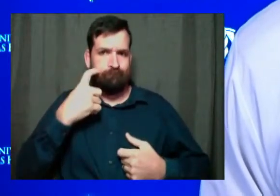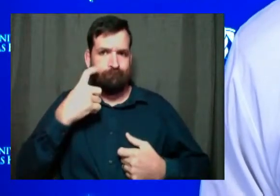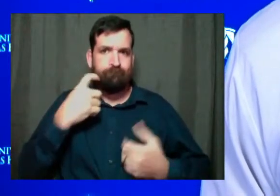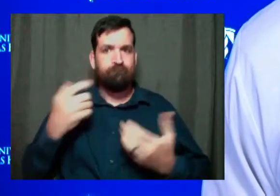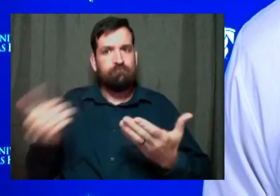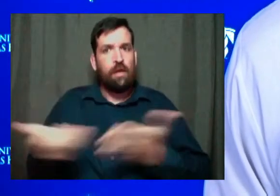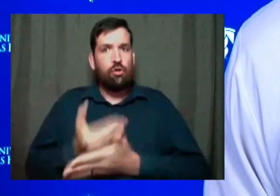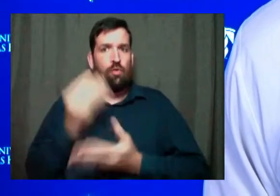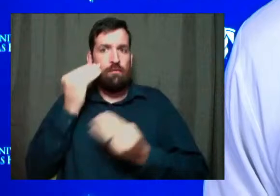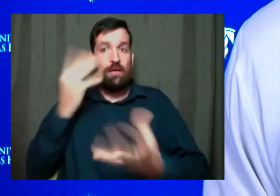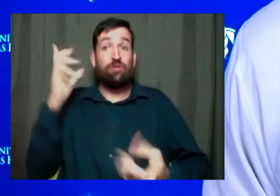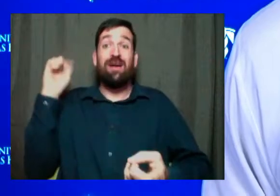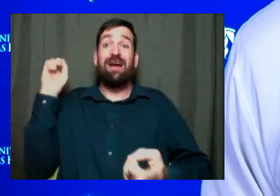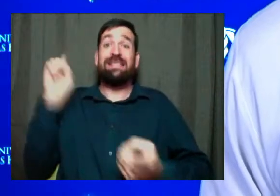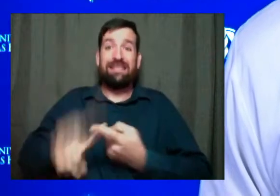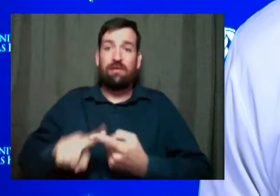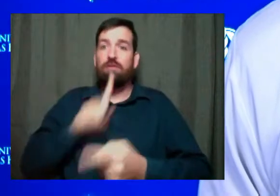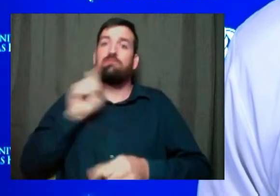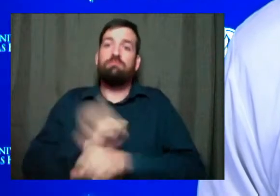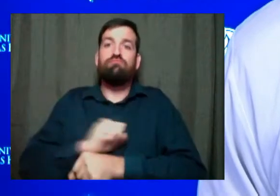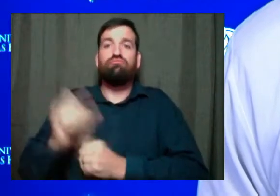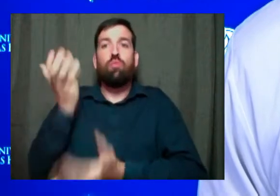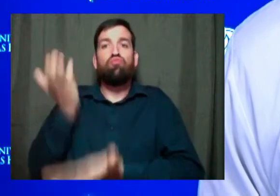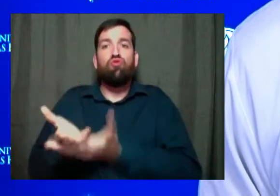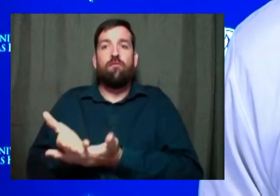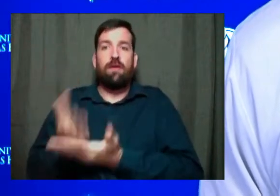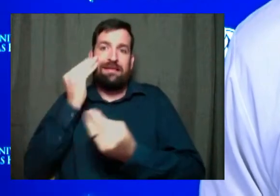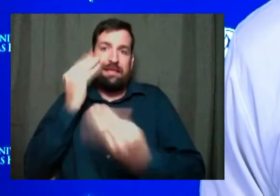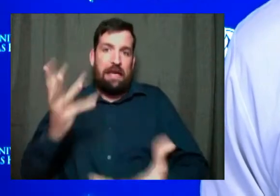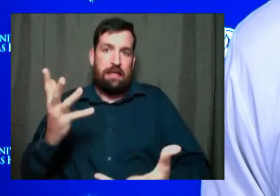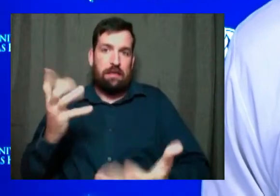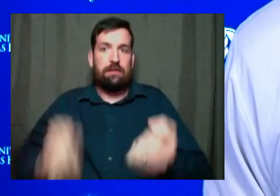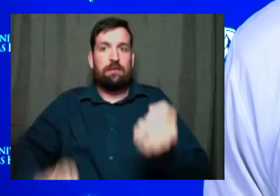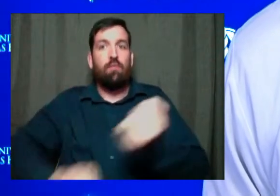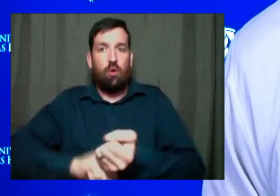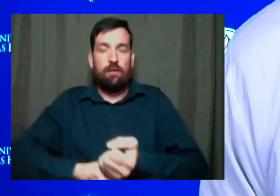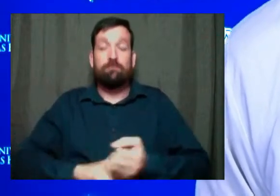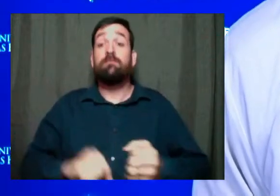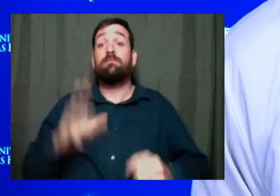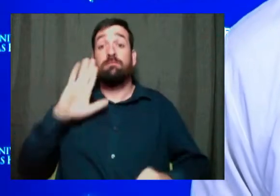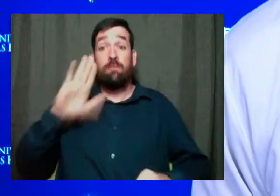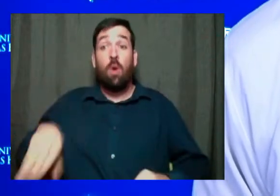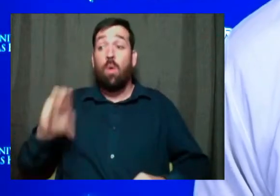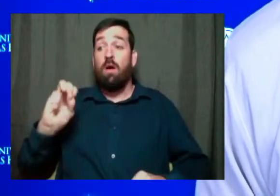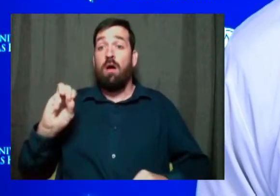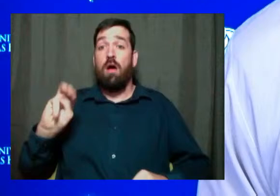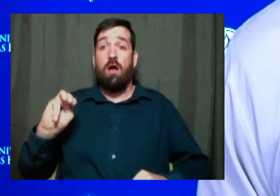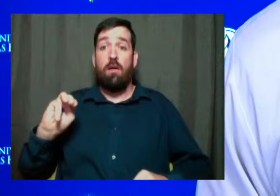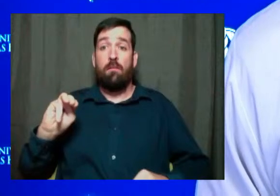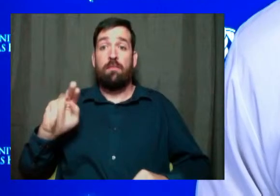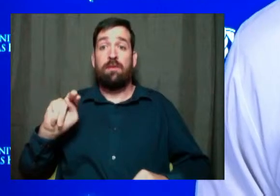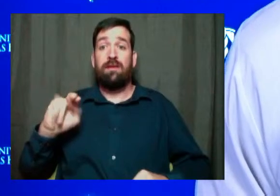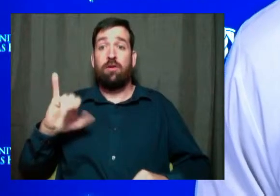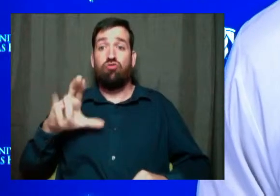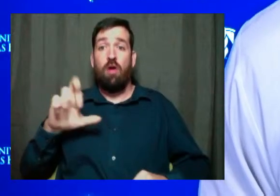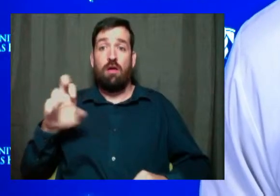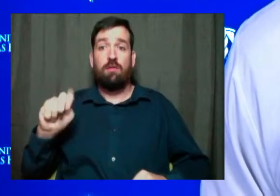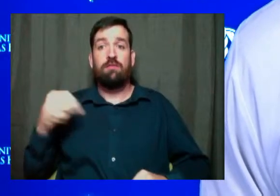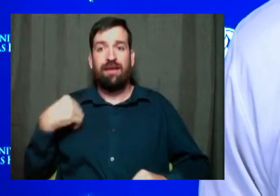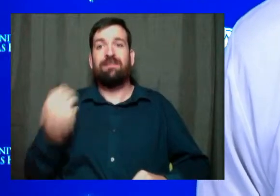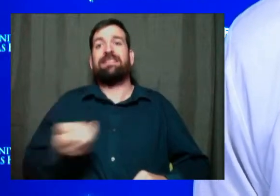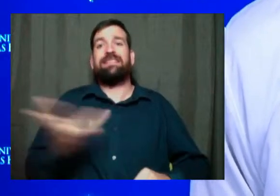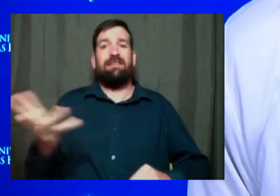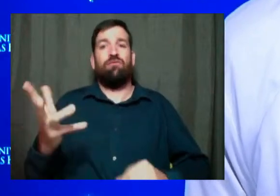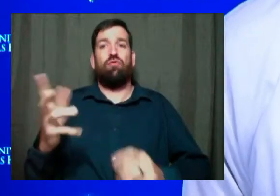we have actual proof and data to support that. We do know that Omicron does have several mutations. I think they said over